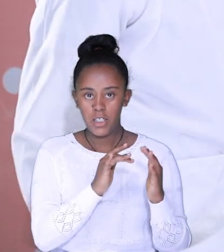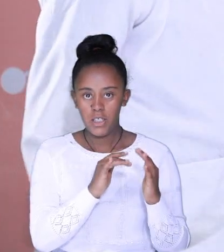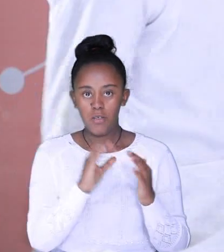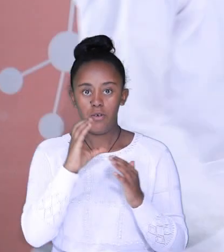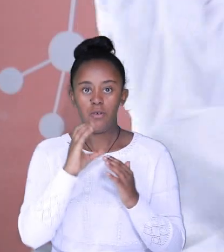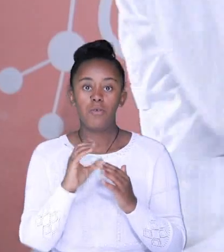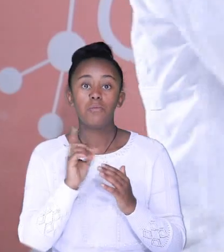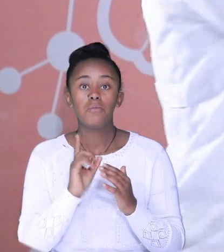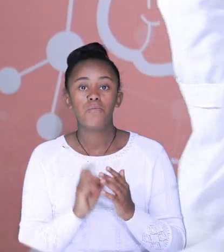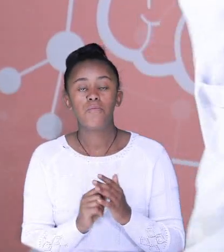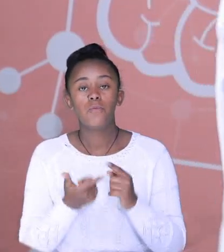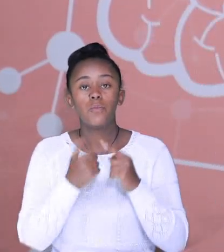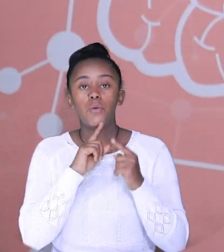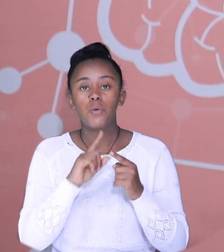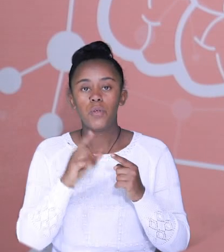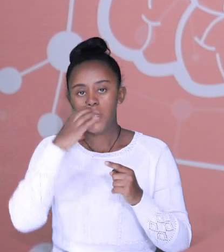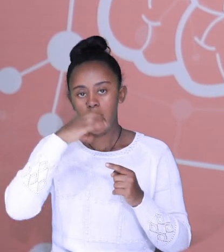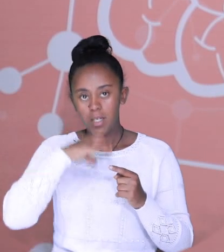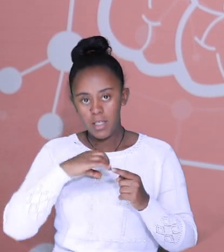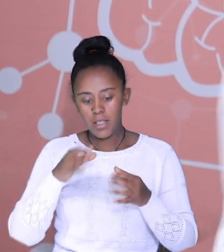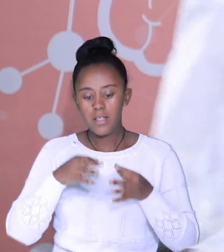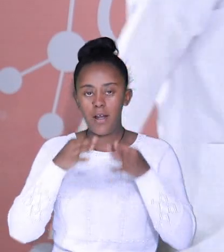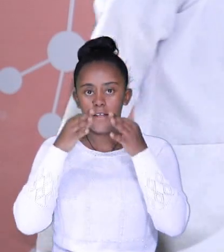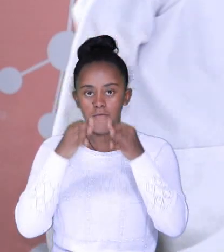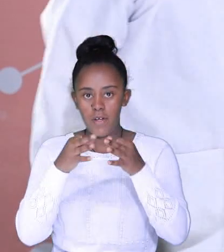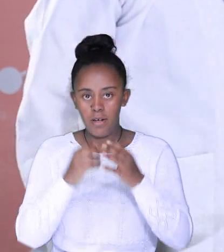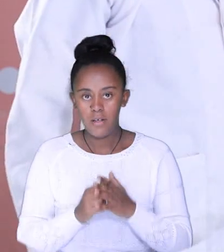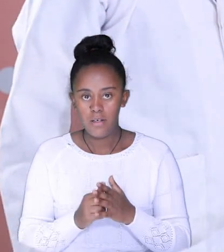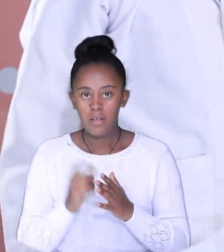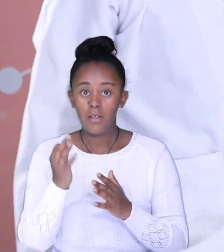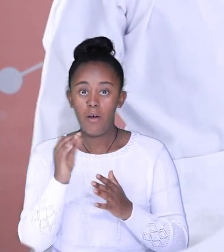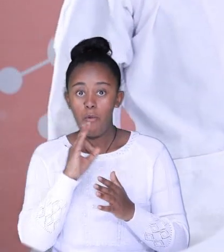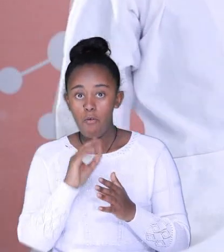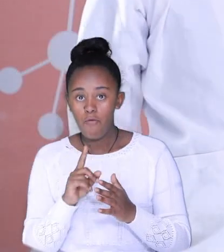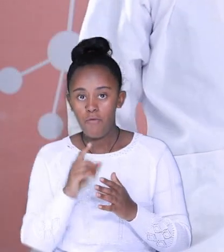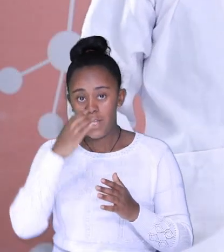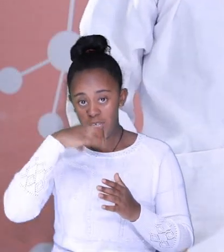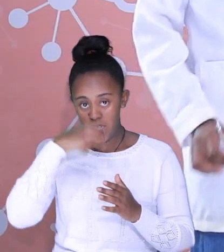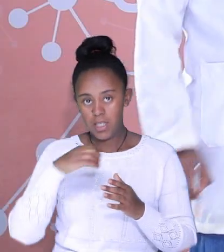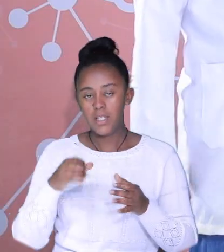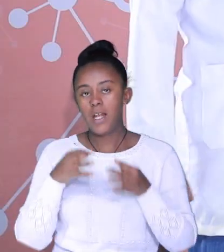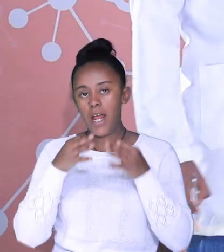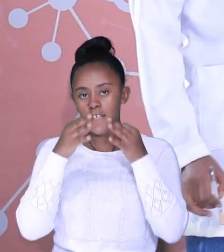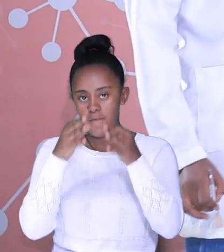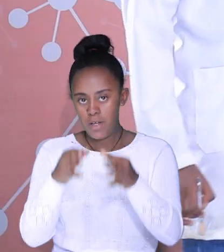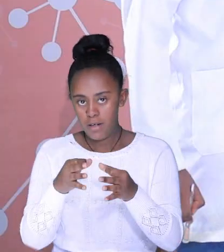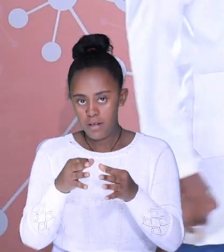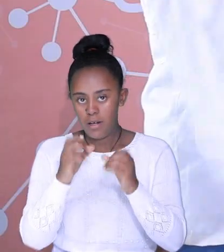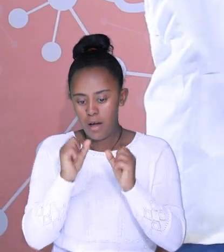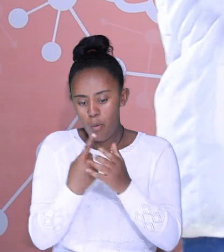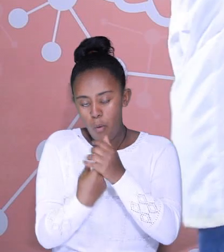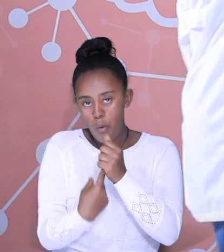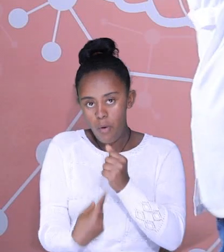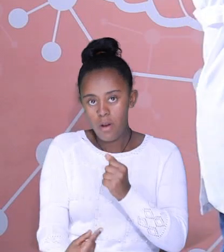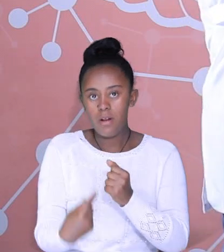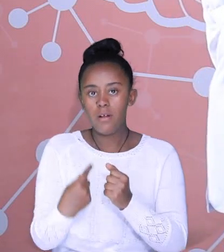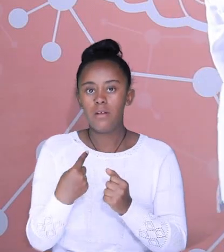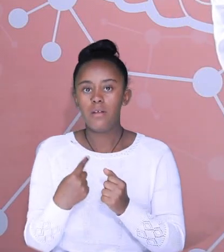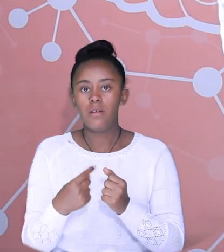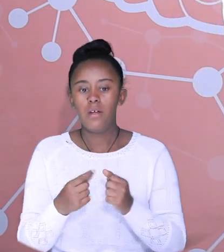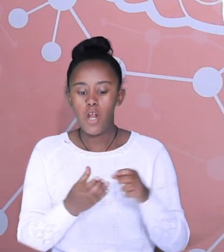Convection is a type of heat transfer. Convection is a type of heat transfer, can only happen